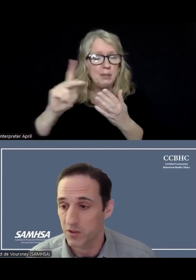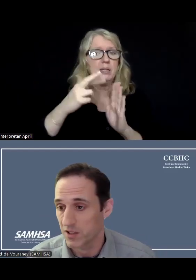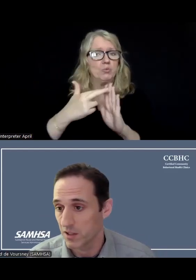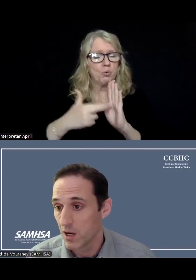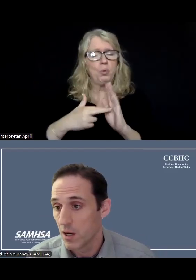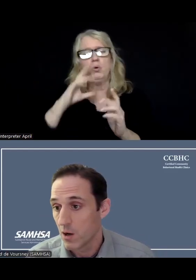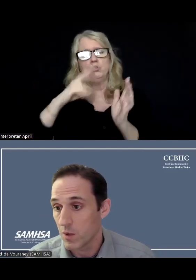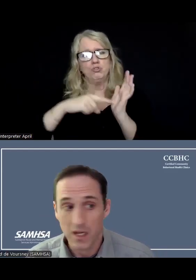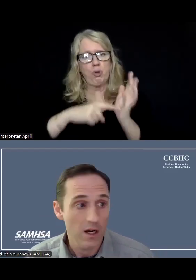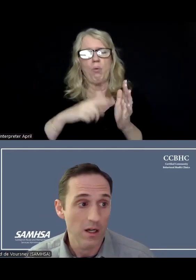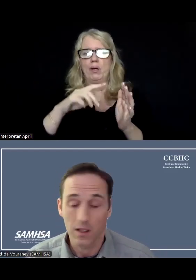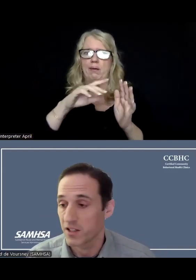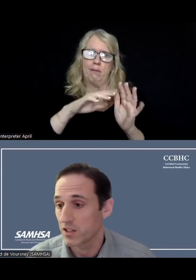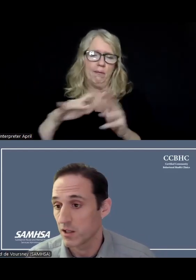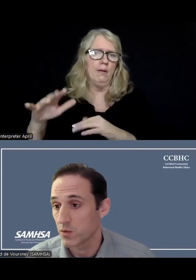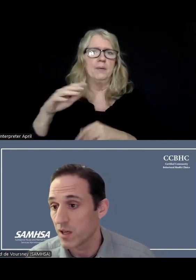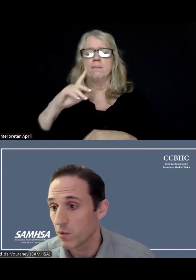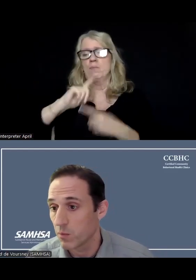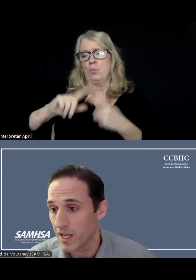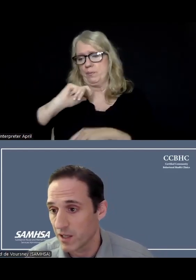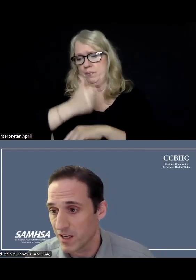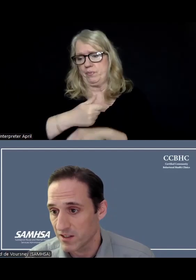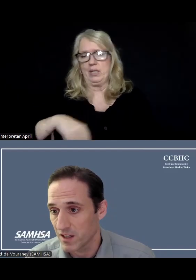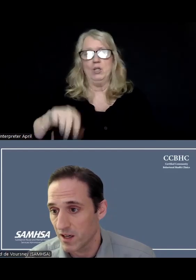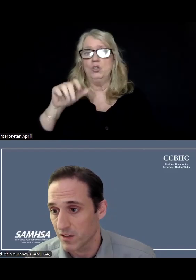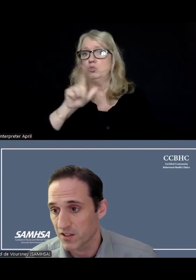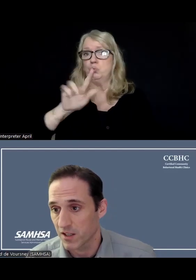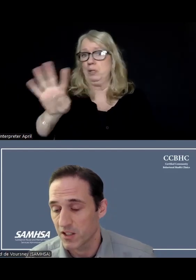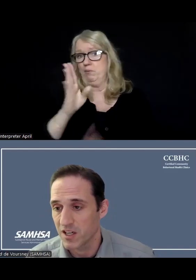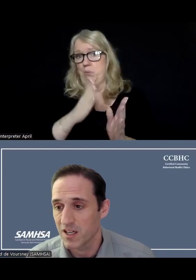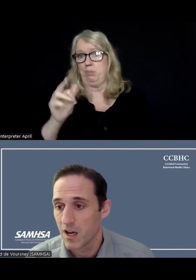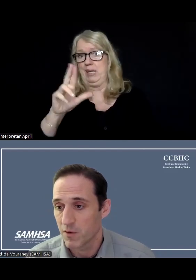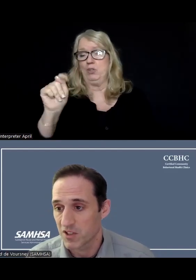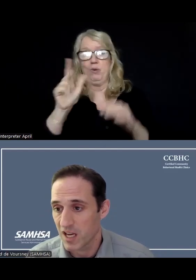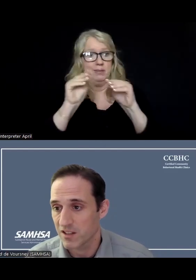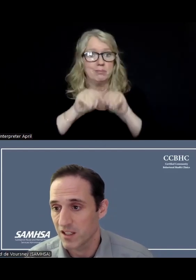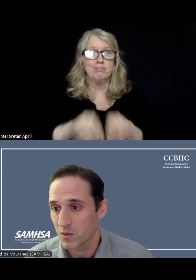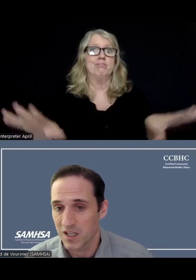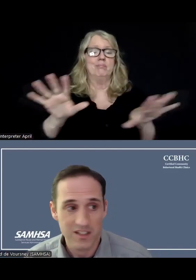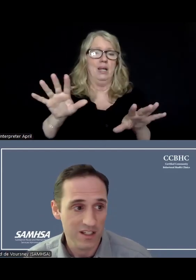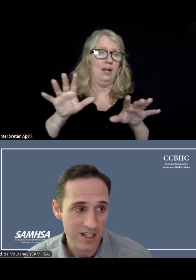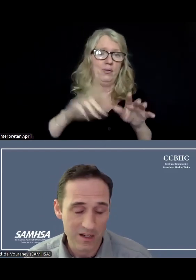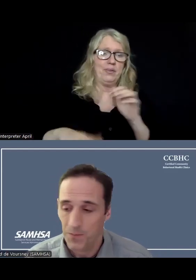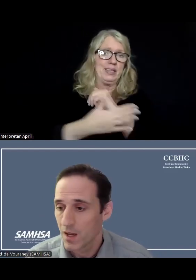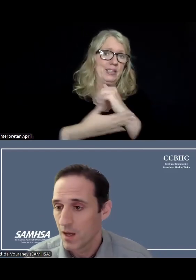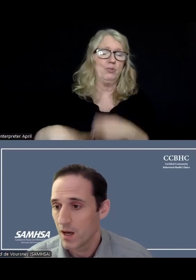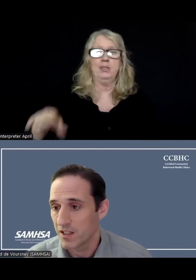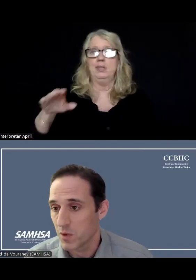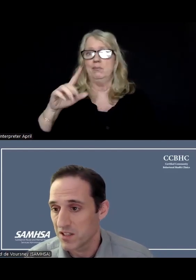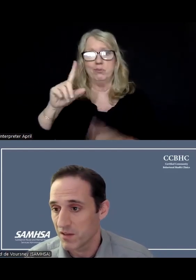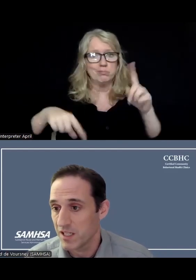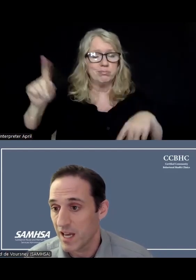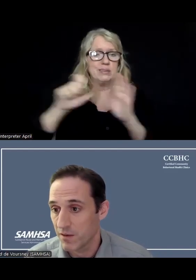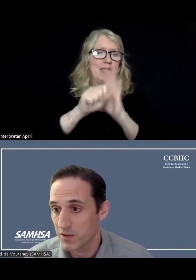Medicaid demonstration. We launched 24 planning grants across the country for states in 2016.